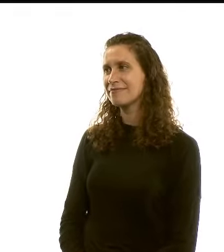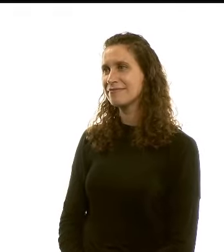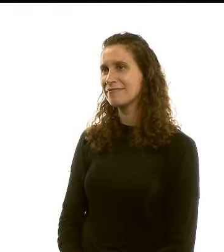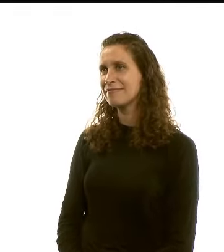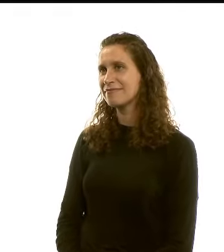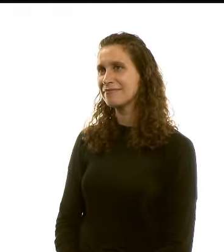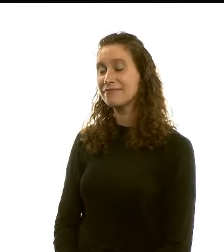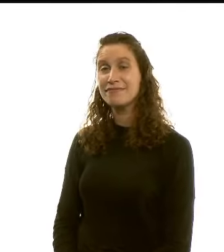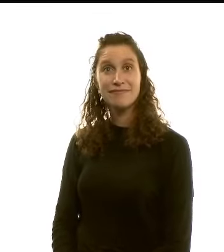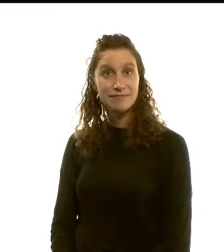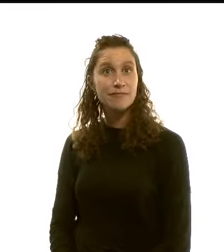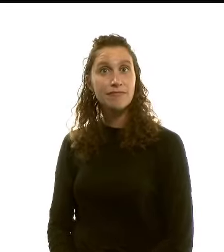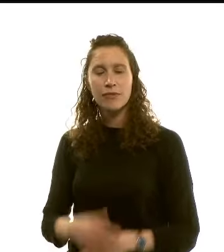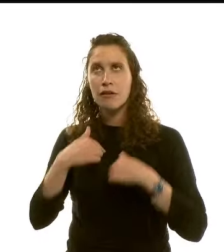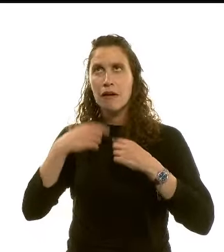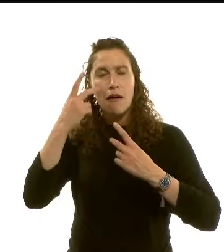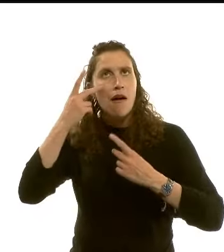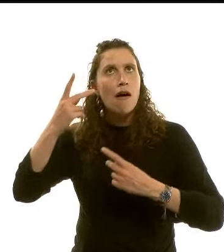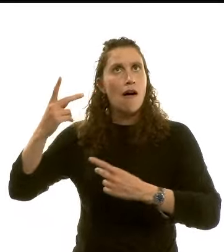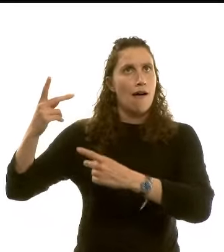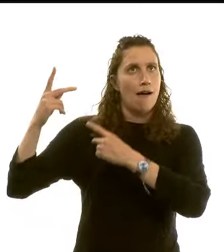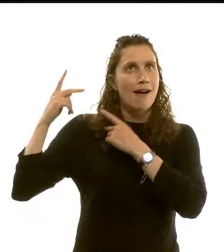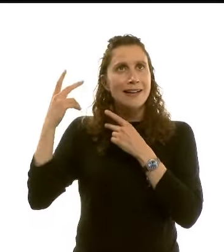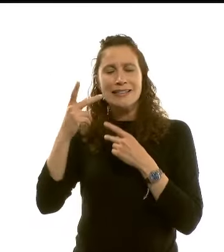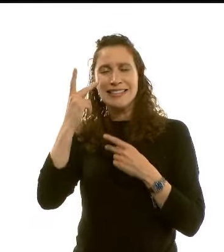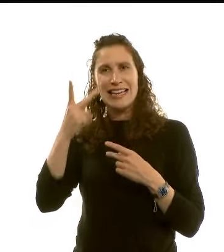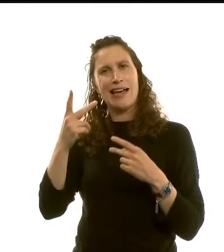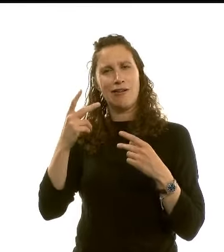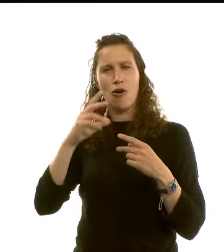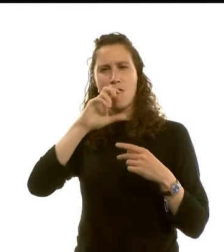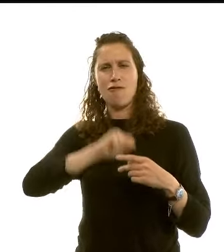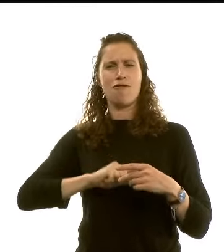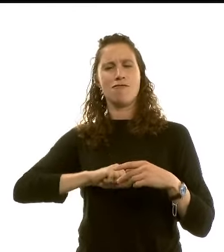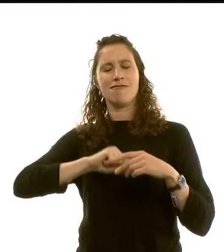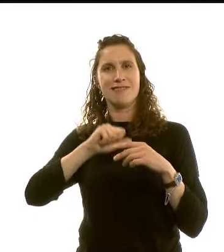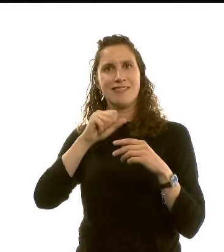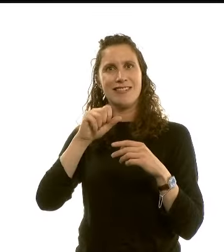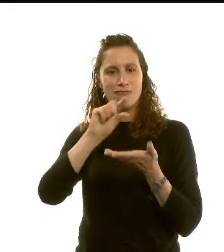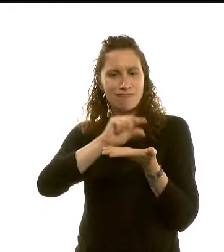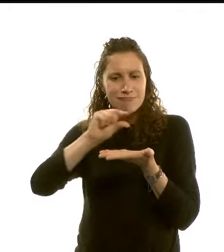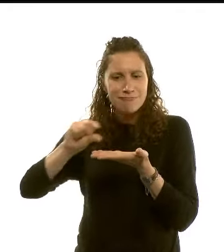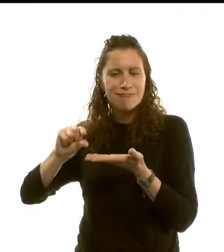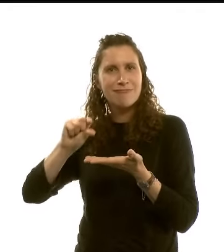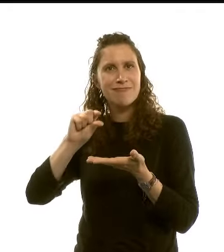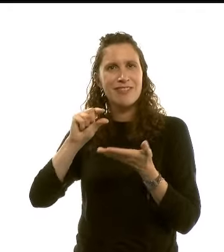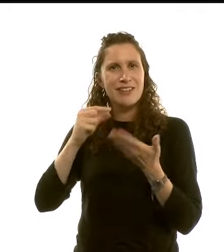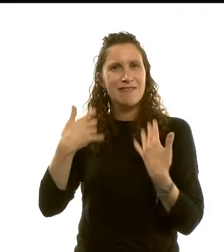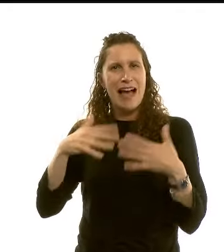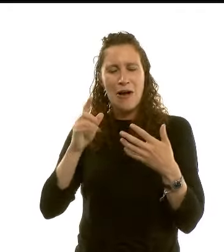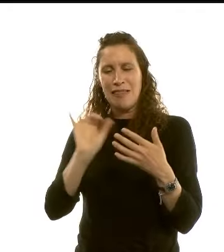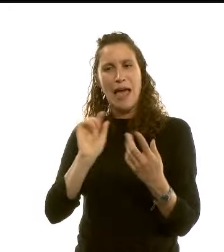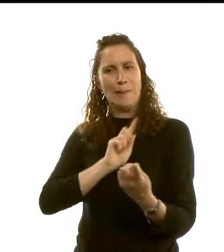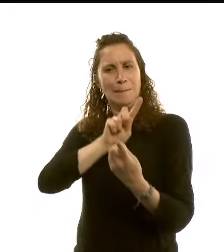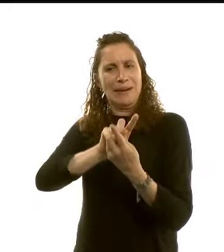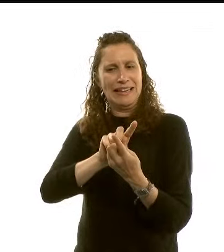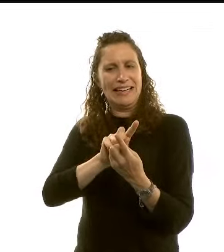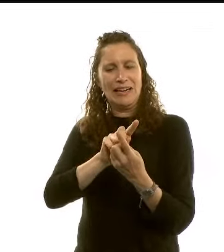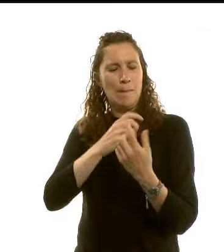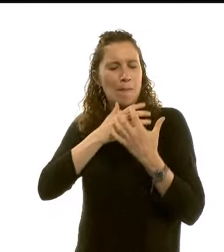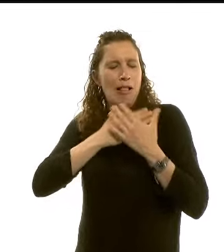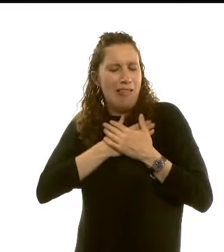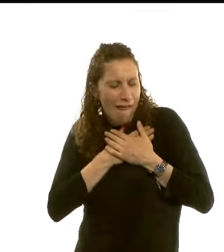That really did take me back. Seeing all those old school Lego minifigure characters was like meeting up with beloved, very small